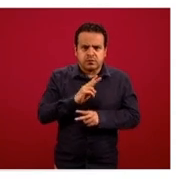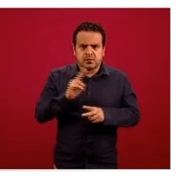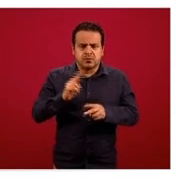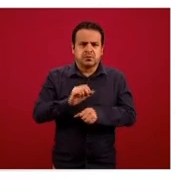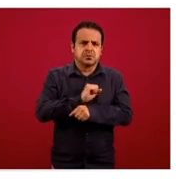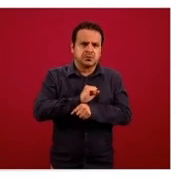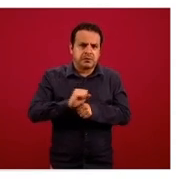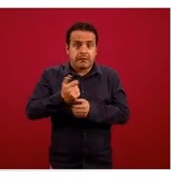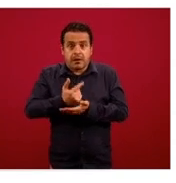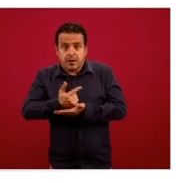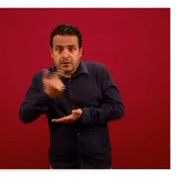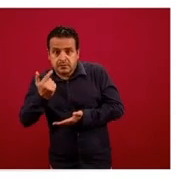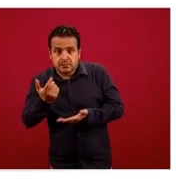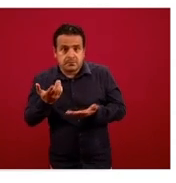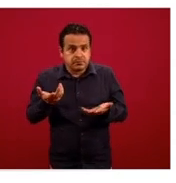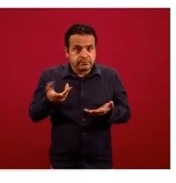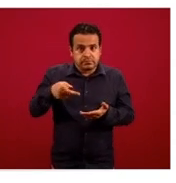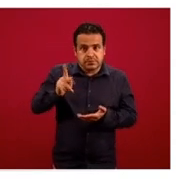they exhibited